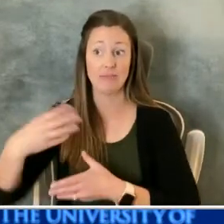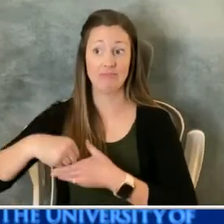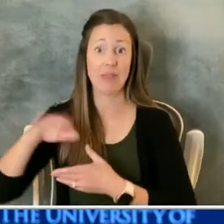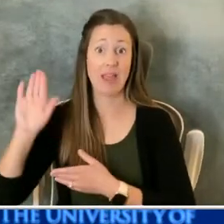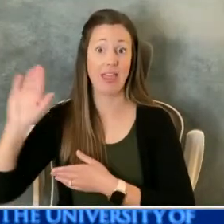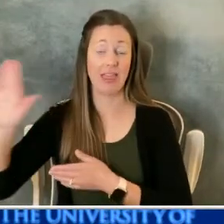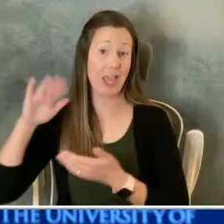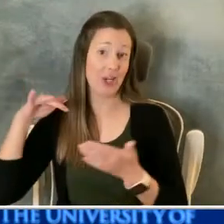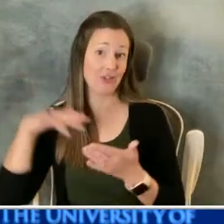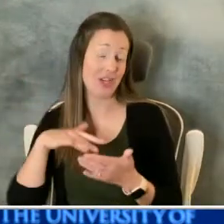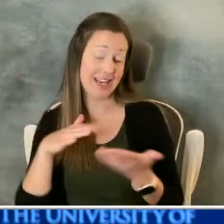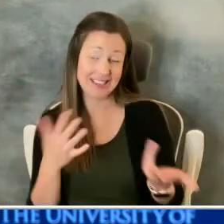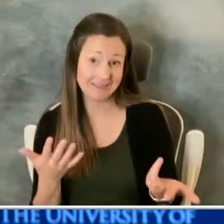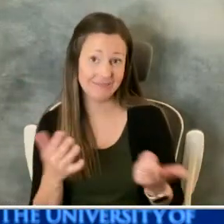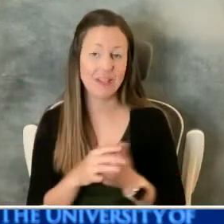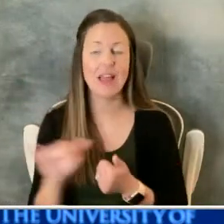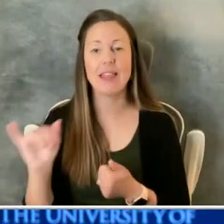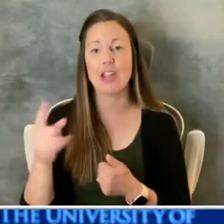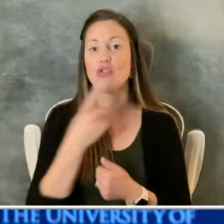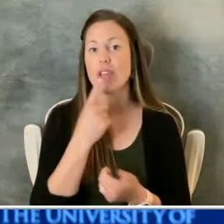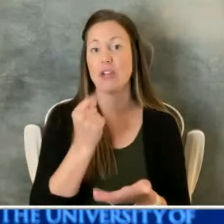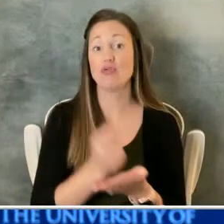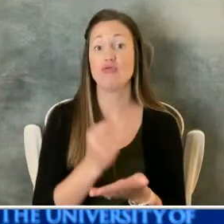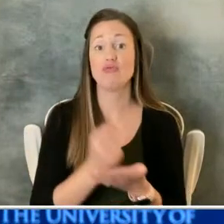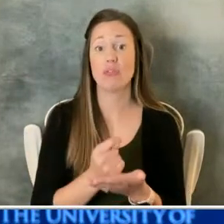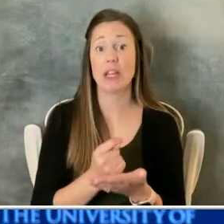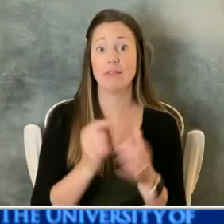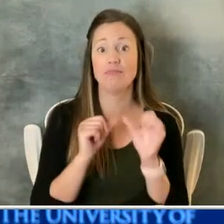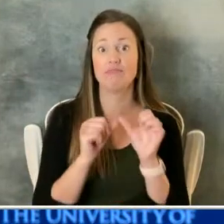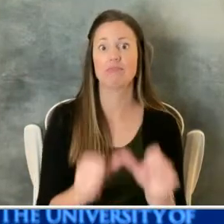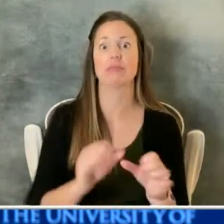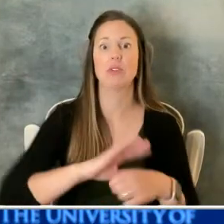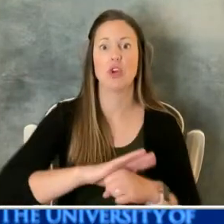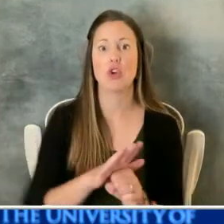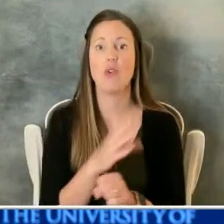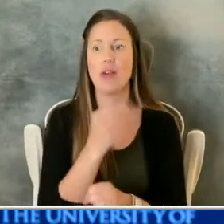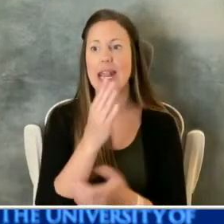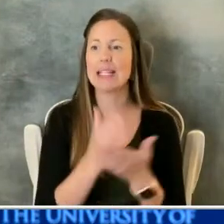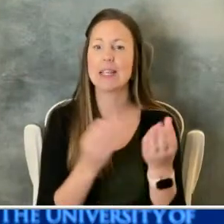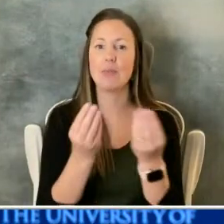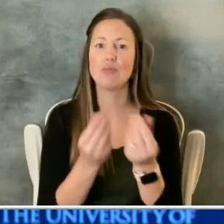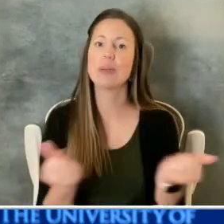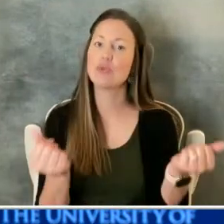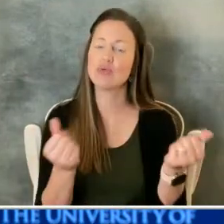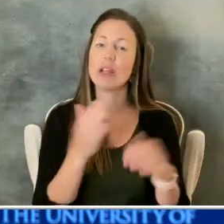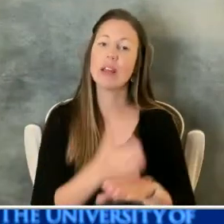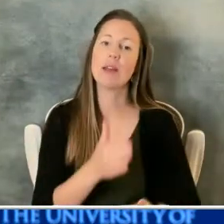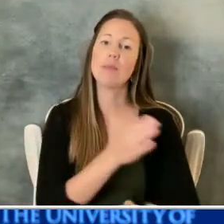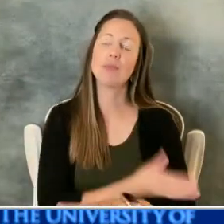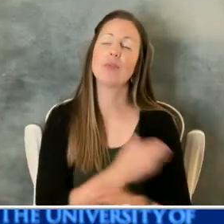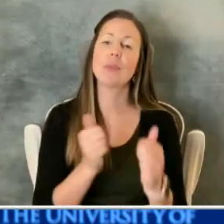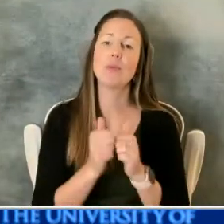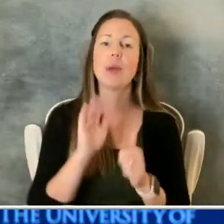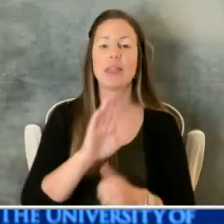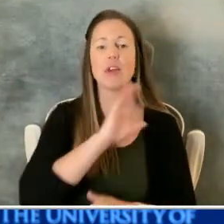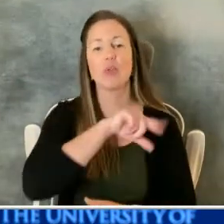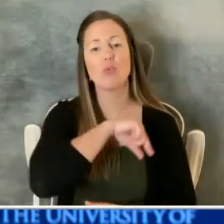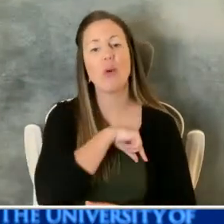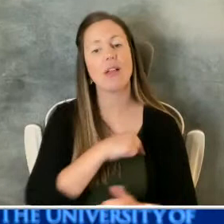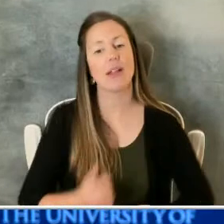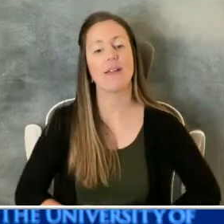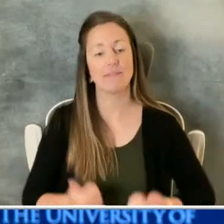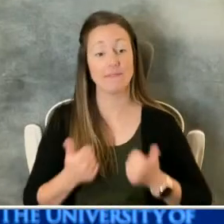you said, treat long COVID and get people some resolution or some improvement in their quality of daily life going through